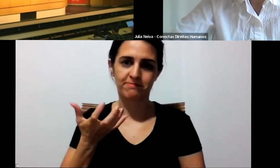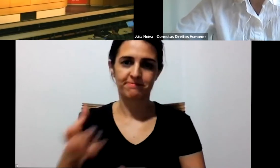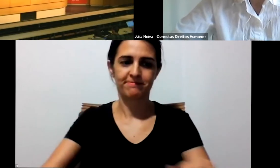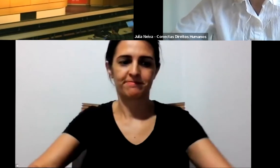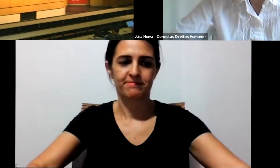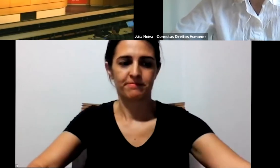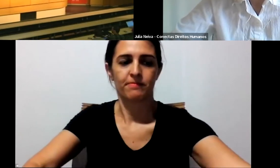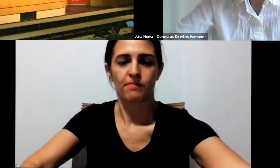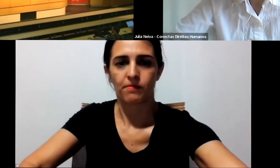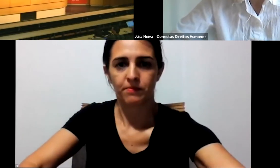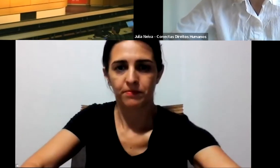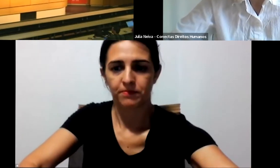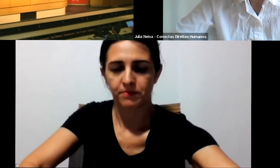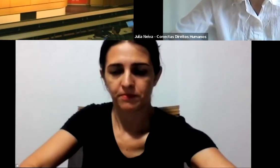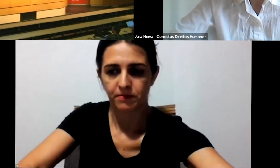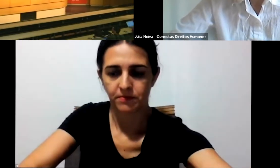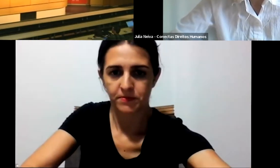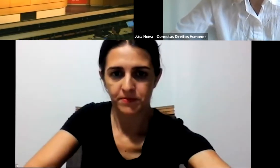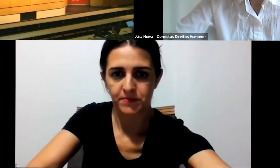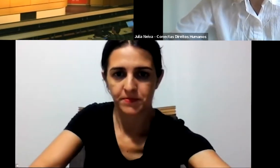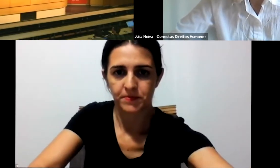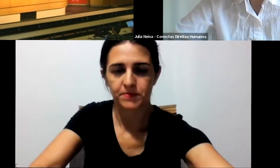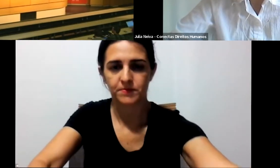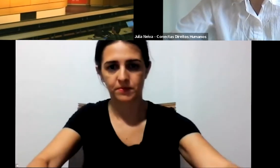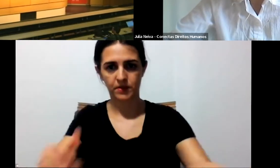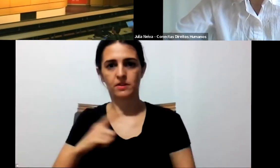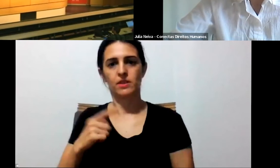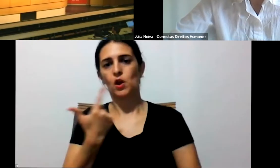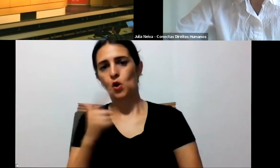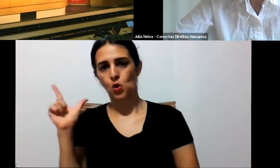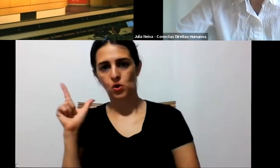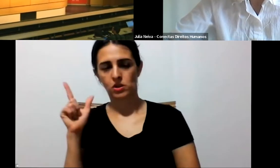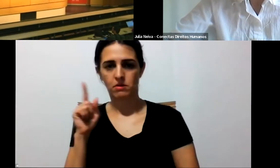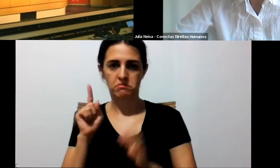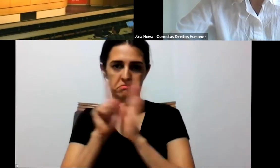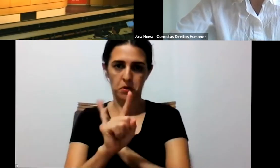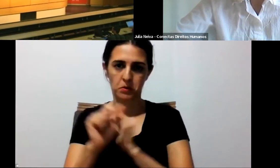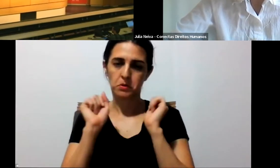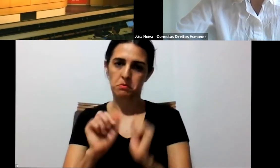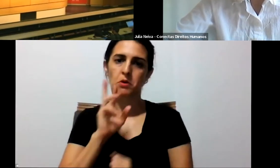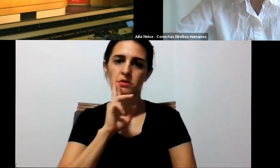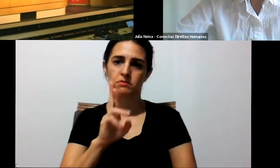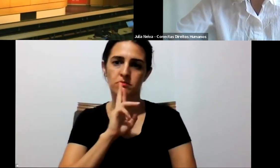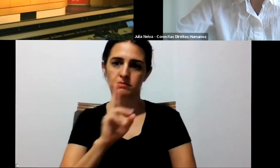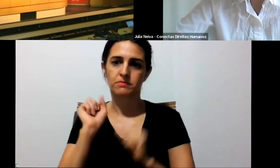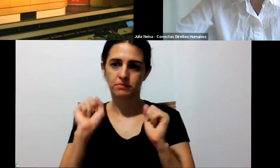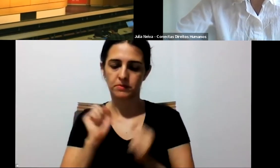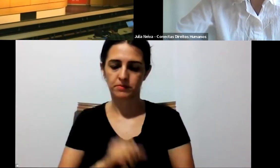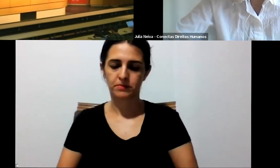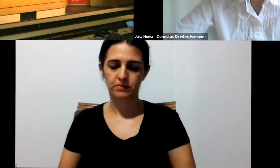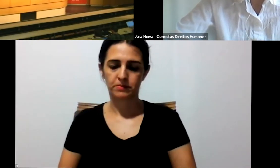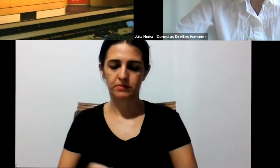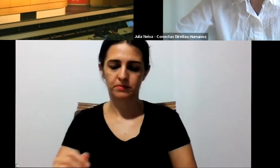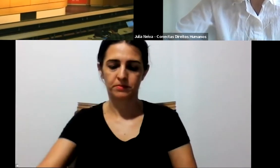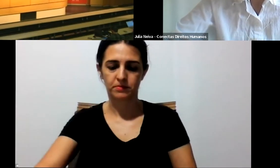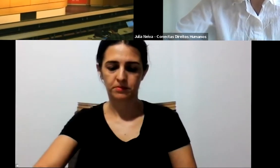so the developing economies that got into the OECD do not participate in the